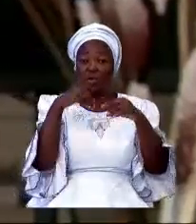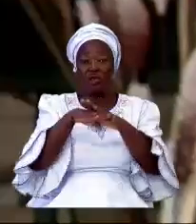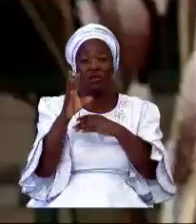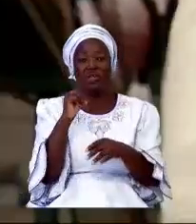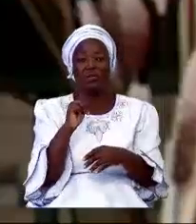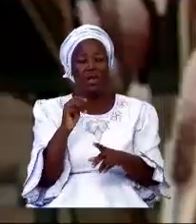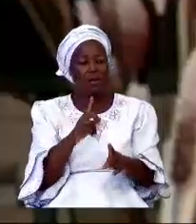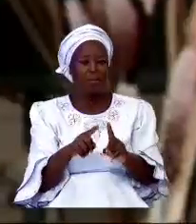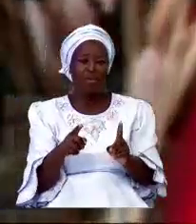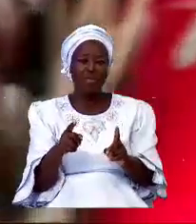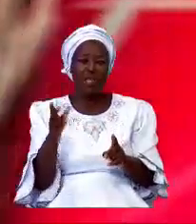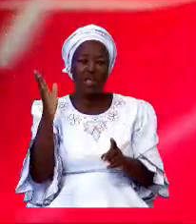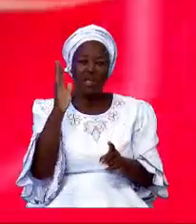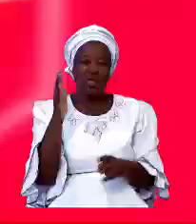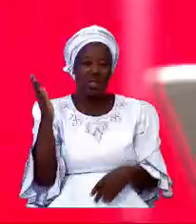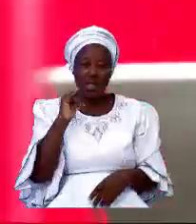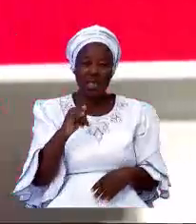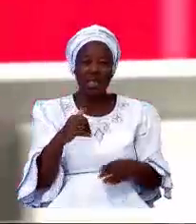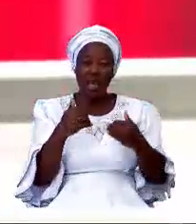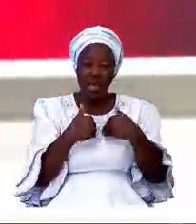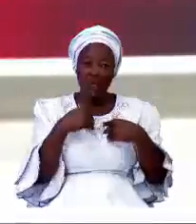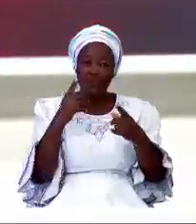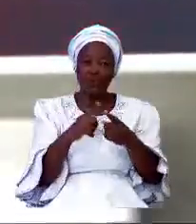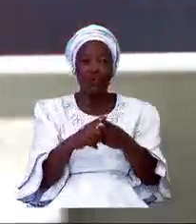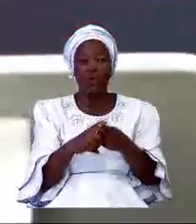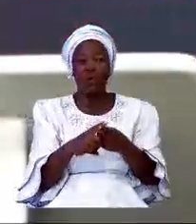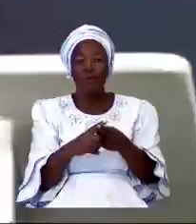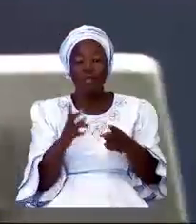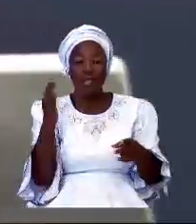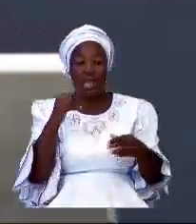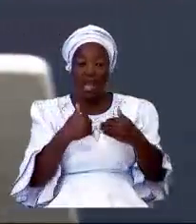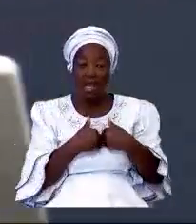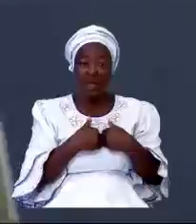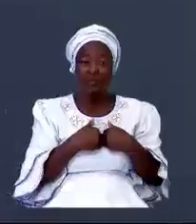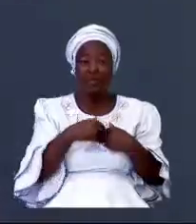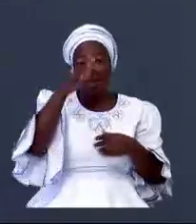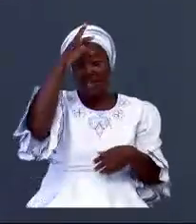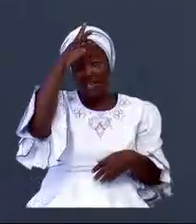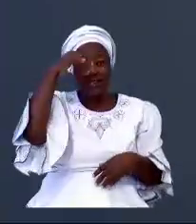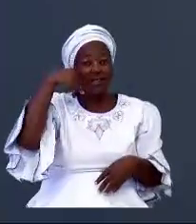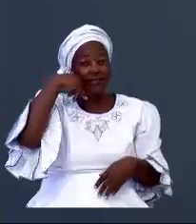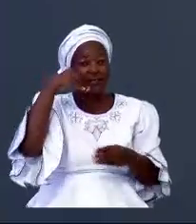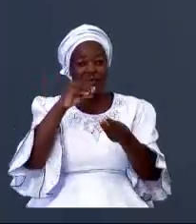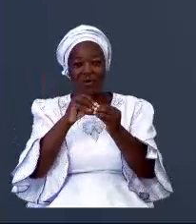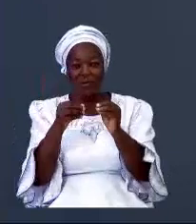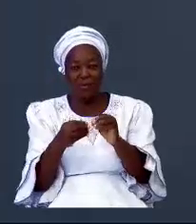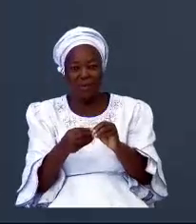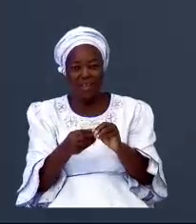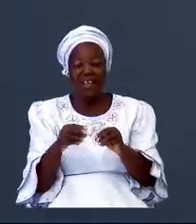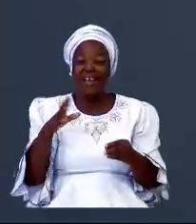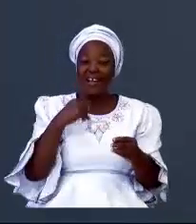already that this thing had caught them. But he happens to have